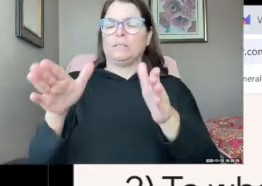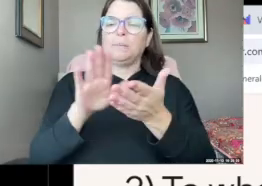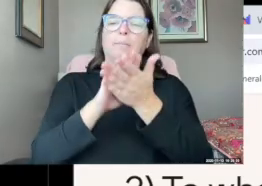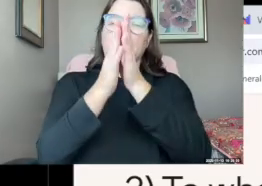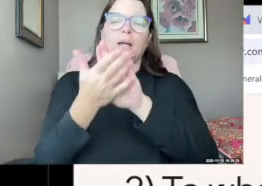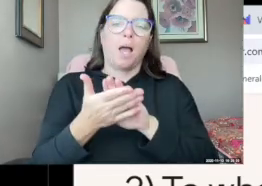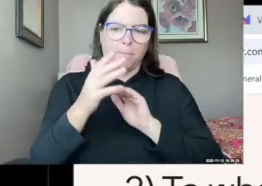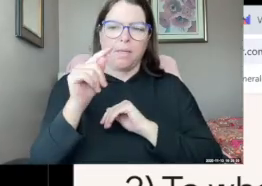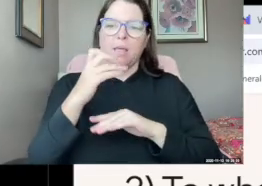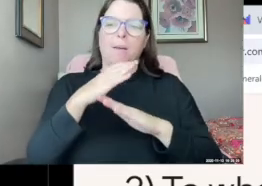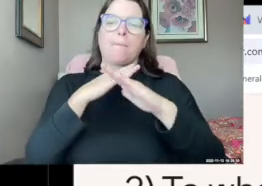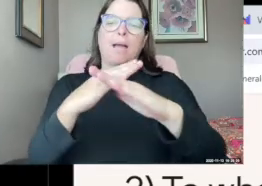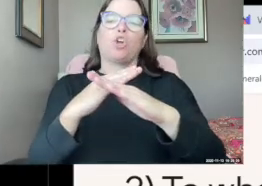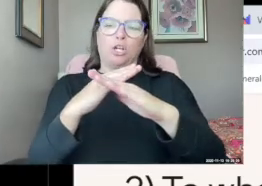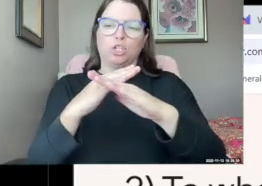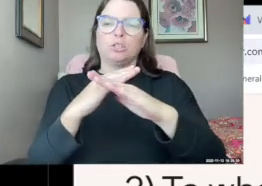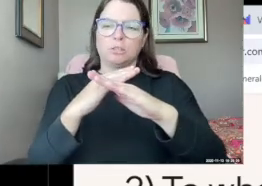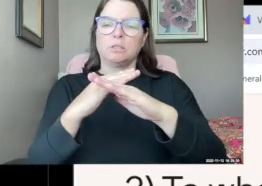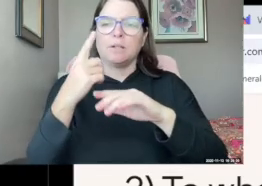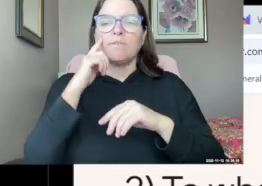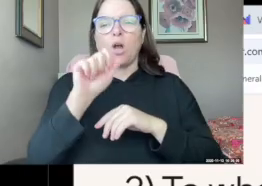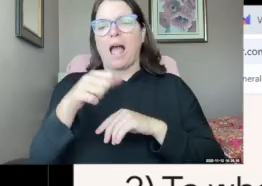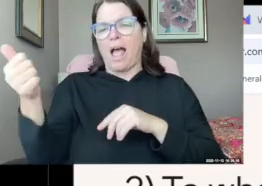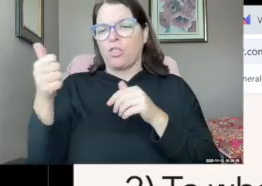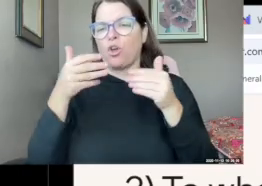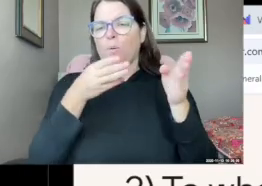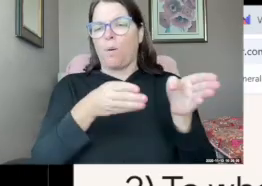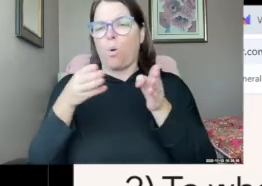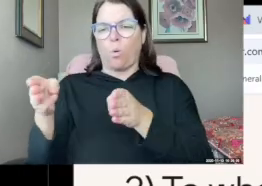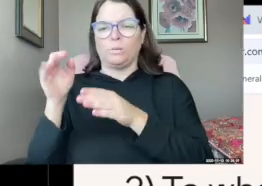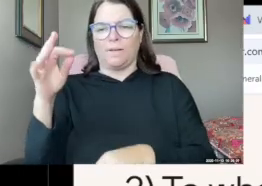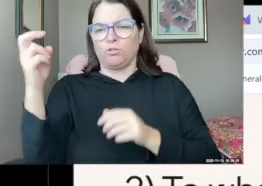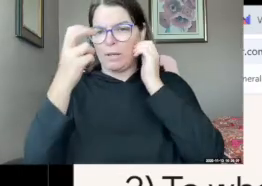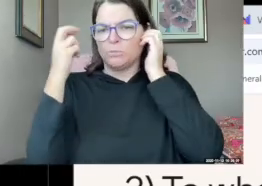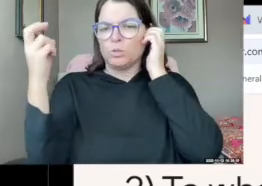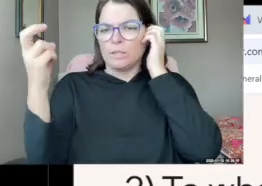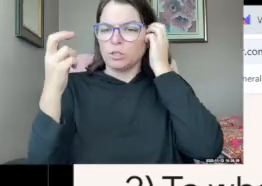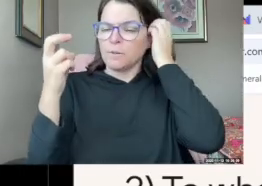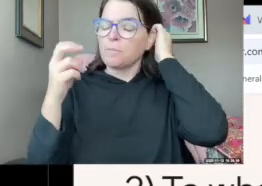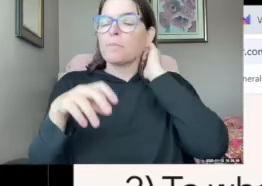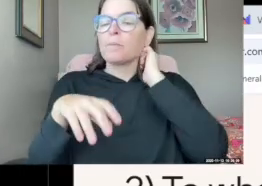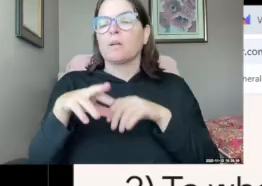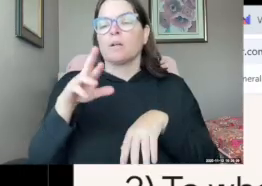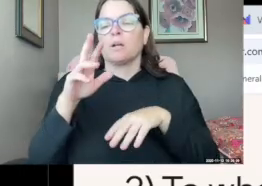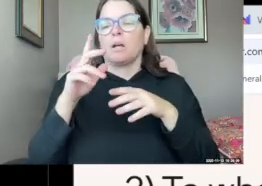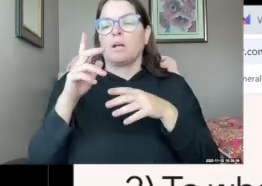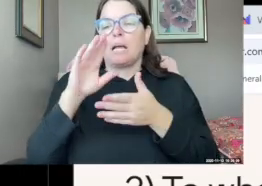street become, in many cases, the barriers to other modes of